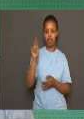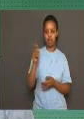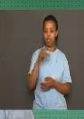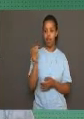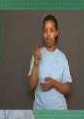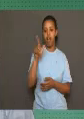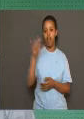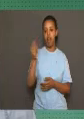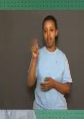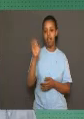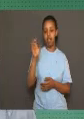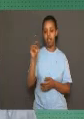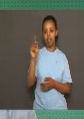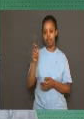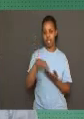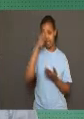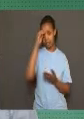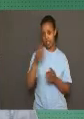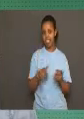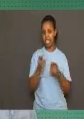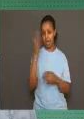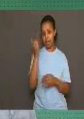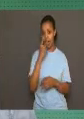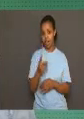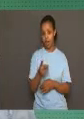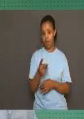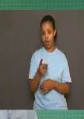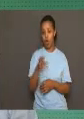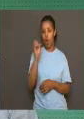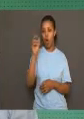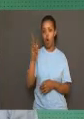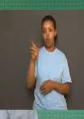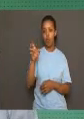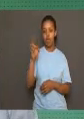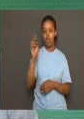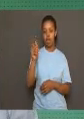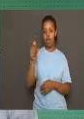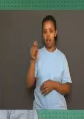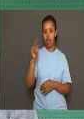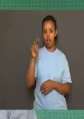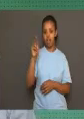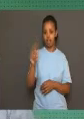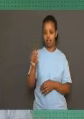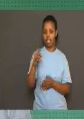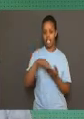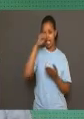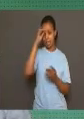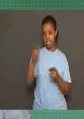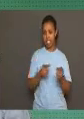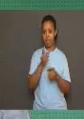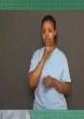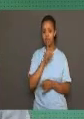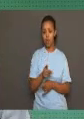learning. We learned that operant learning, or conditioning, is a method